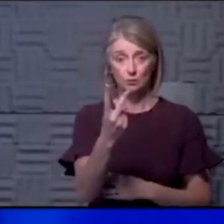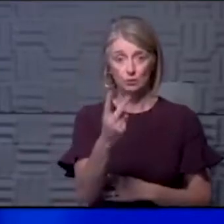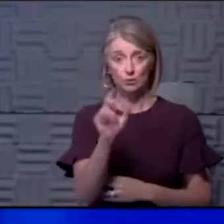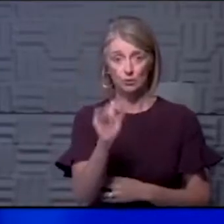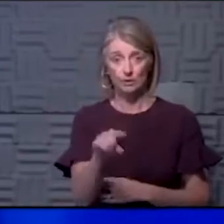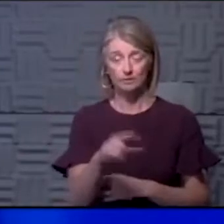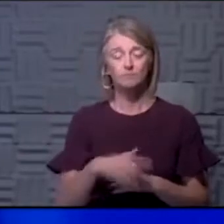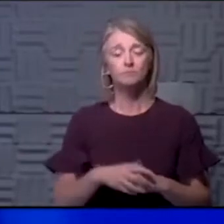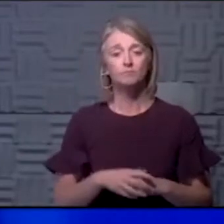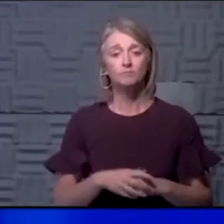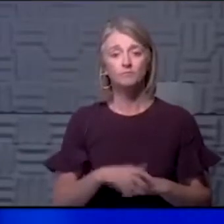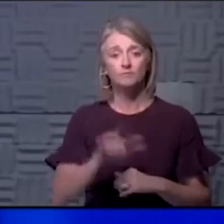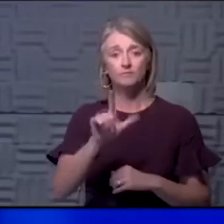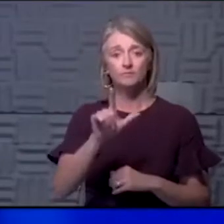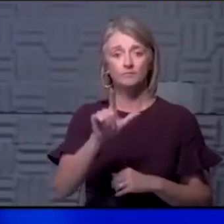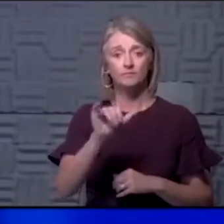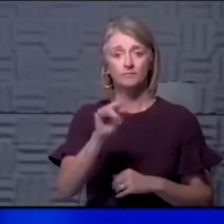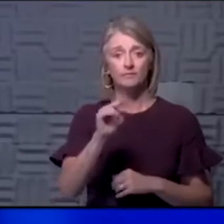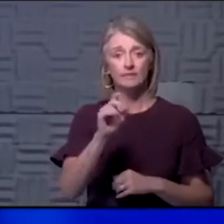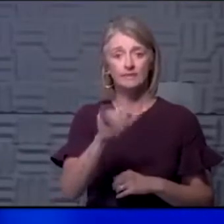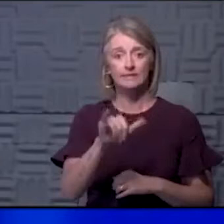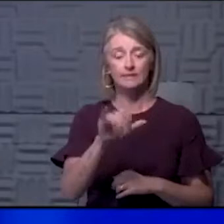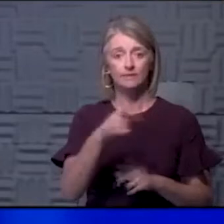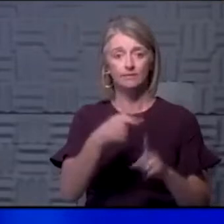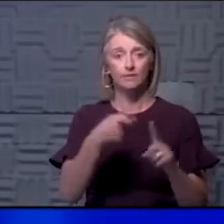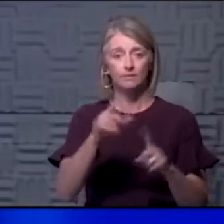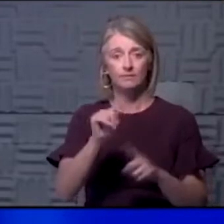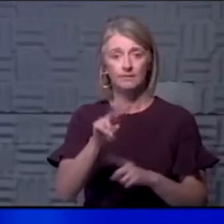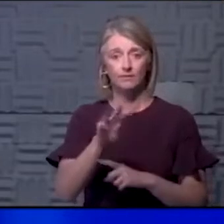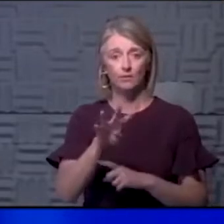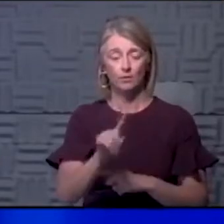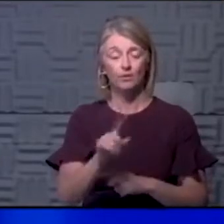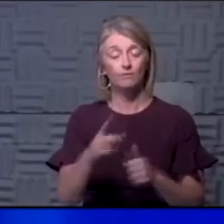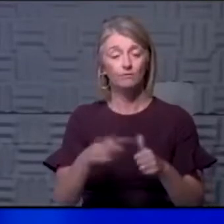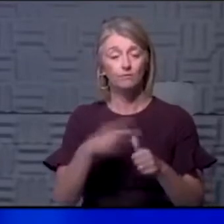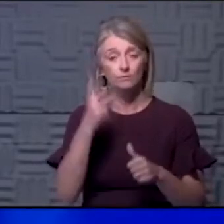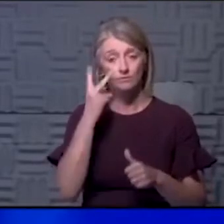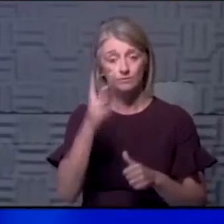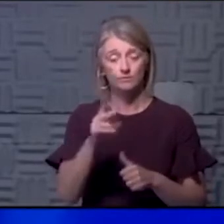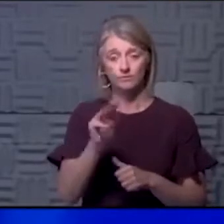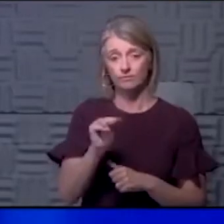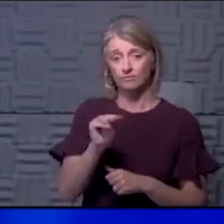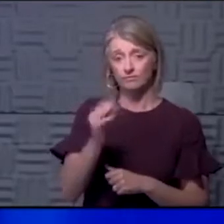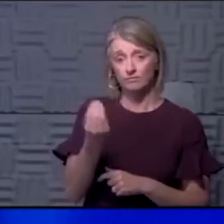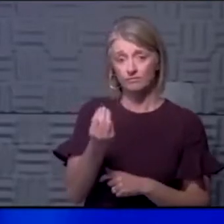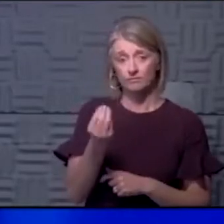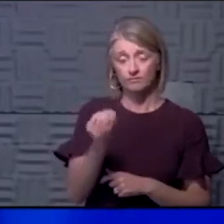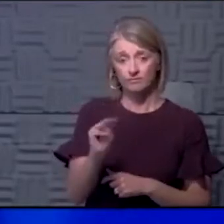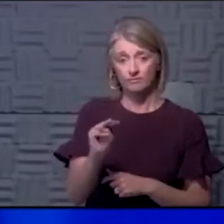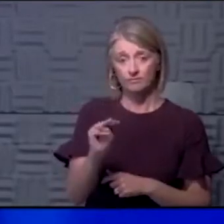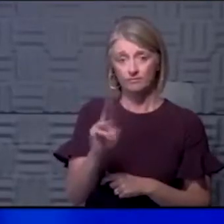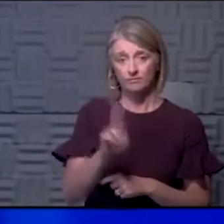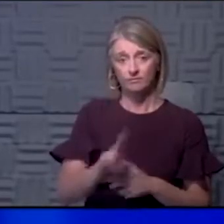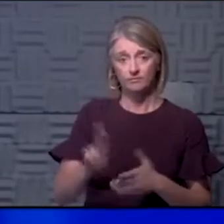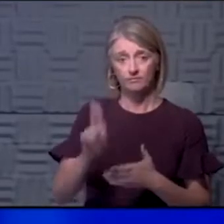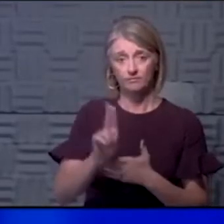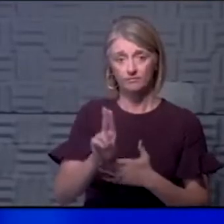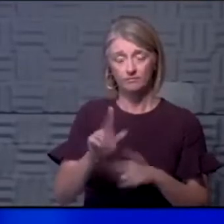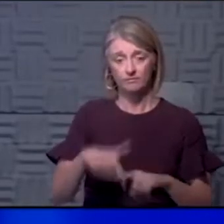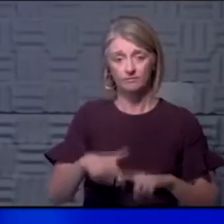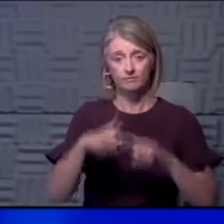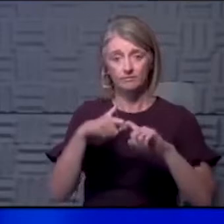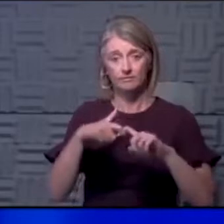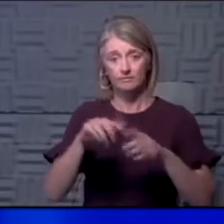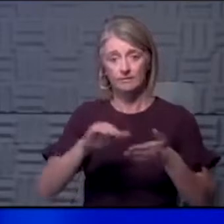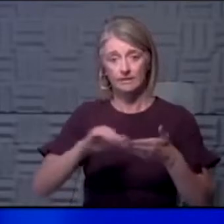questions, Dr. Stites. This is Lindsay from 41. The first is we saw that University of Missouri has suspended and